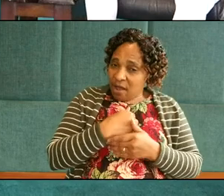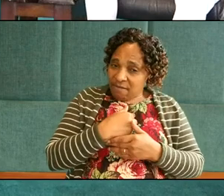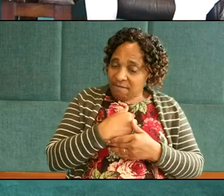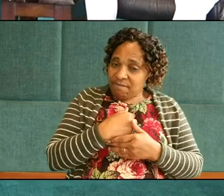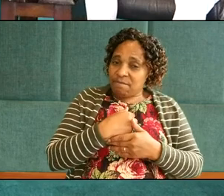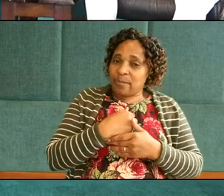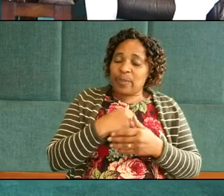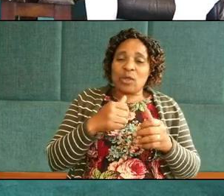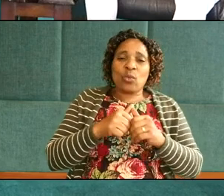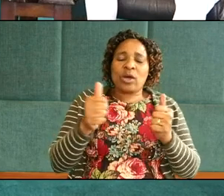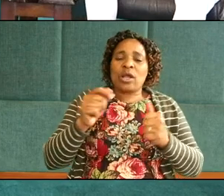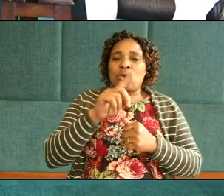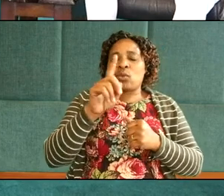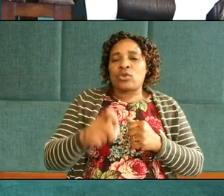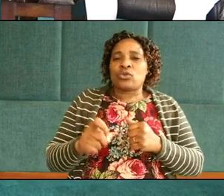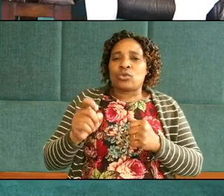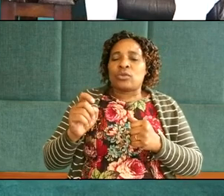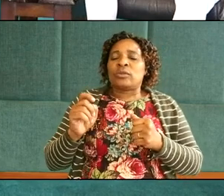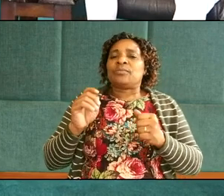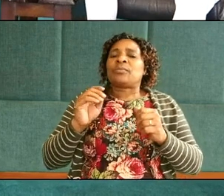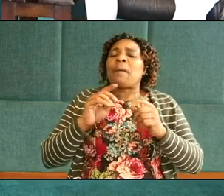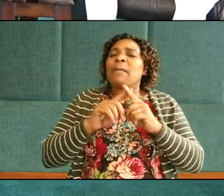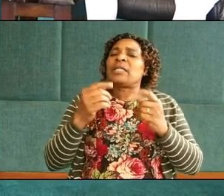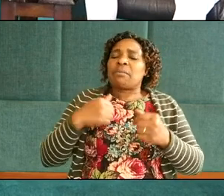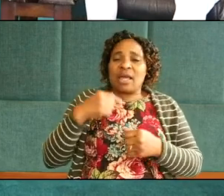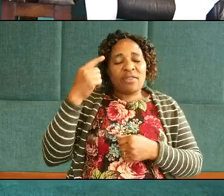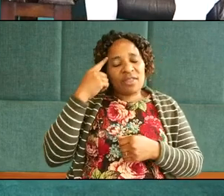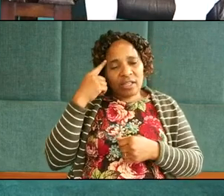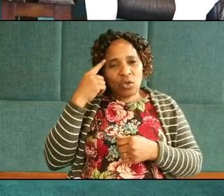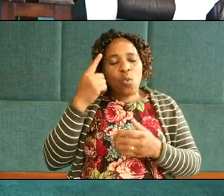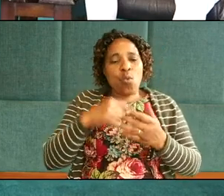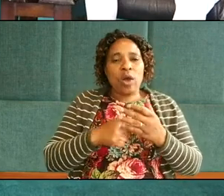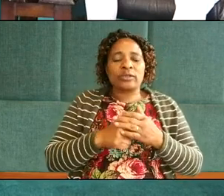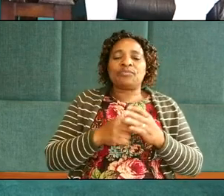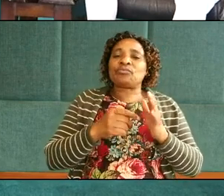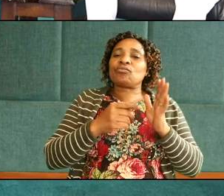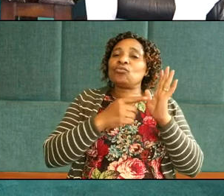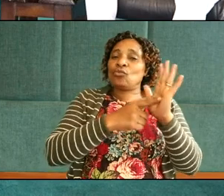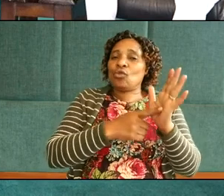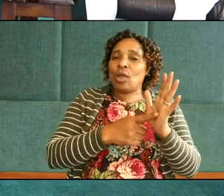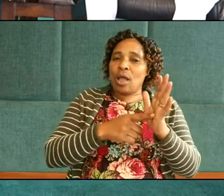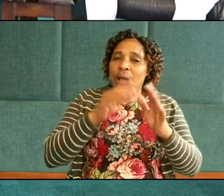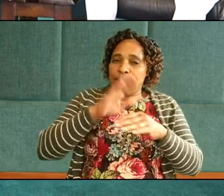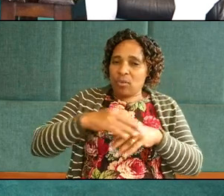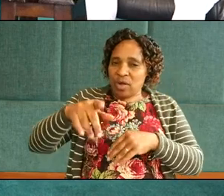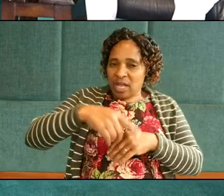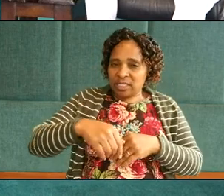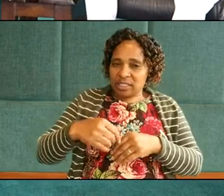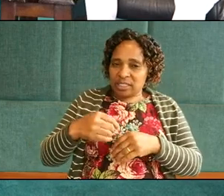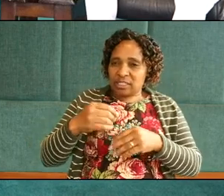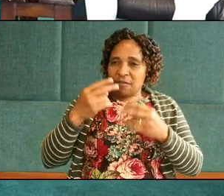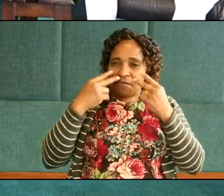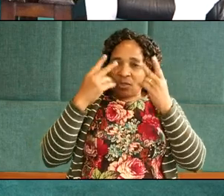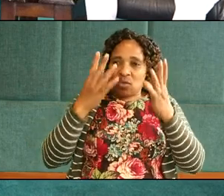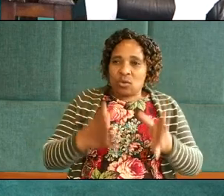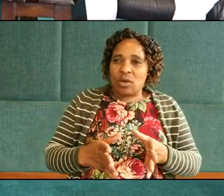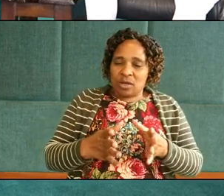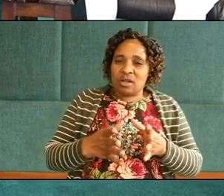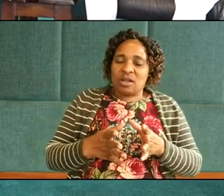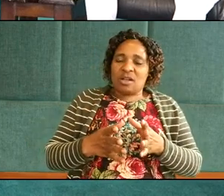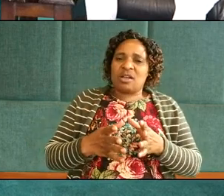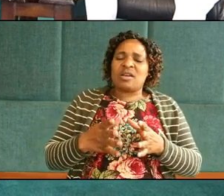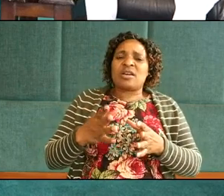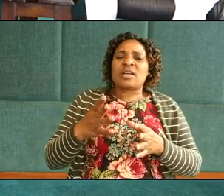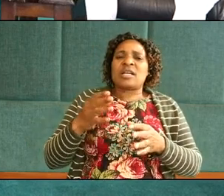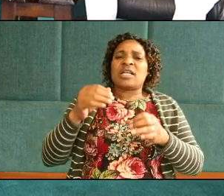Yeah. Well, that's a question for everybody to ask. But I think what we want to impress upon you, dear viewer, is that,